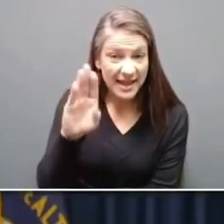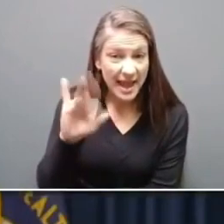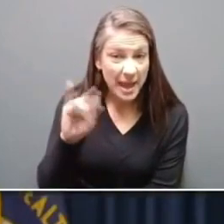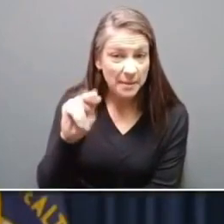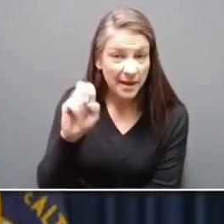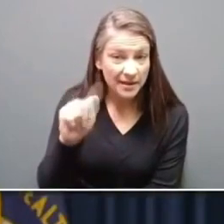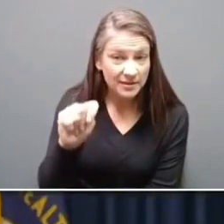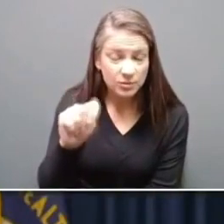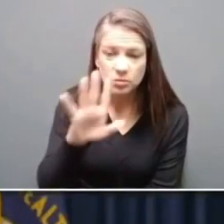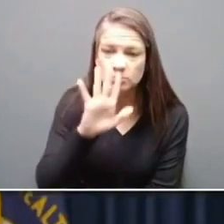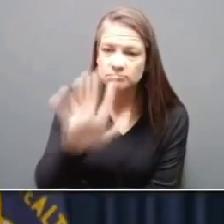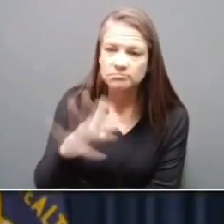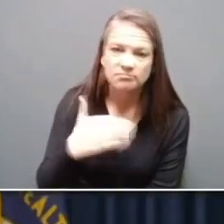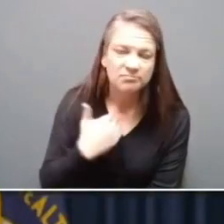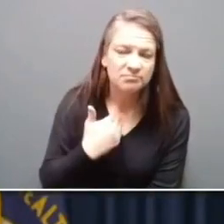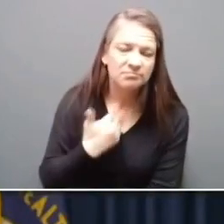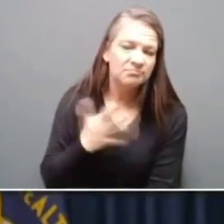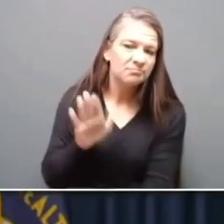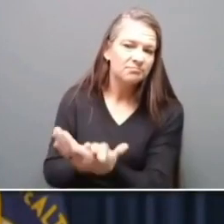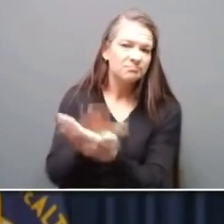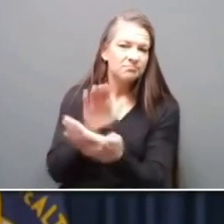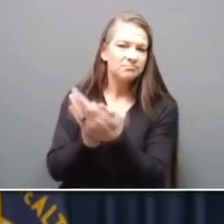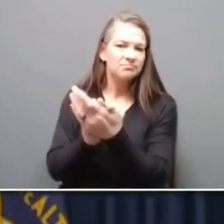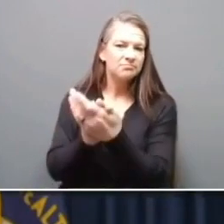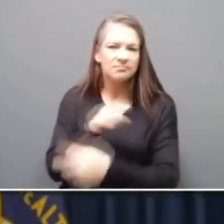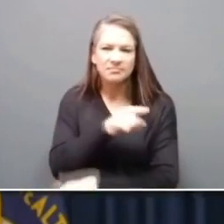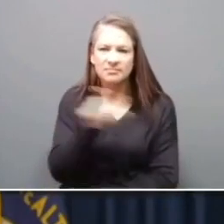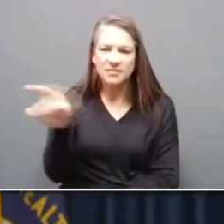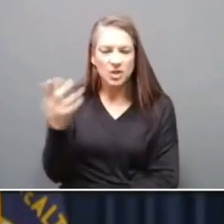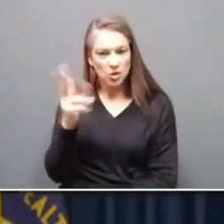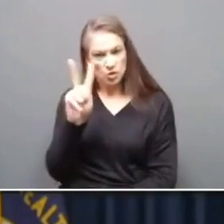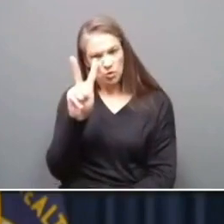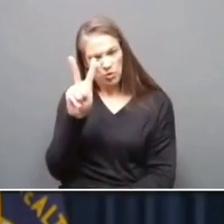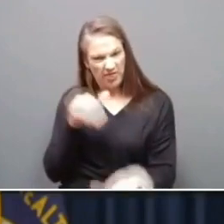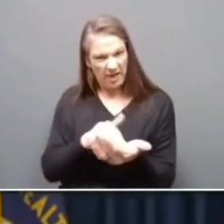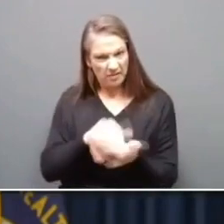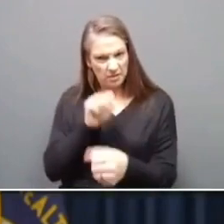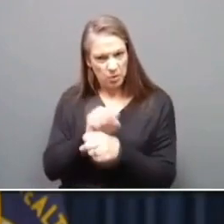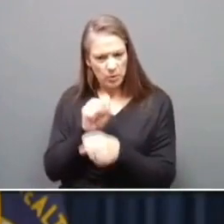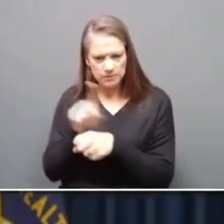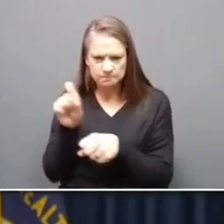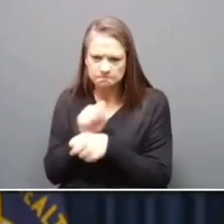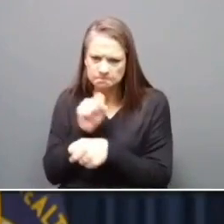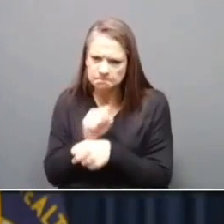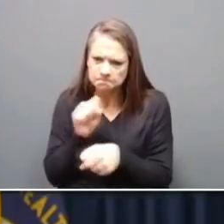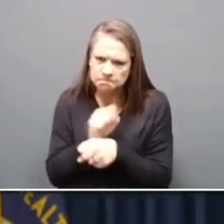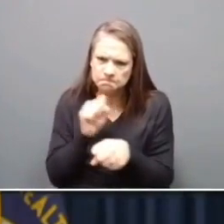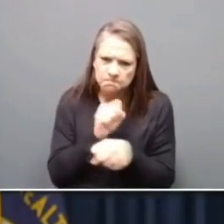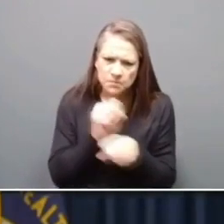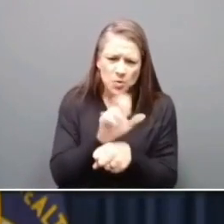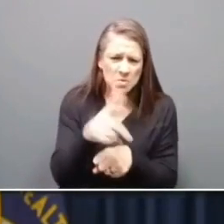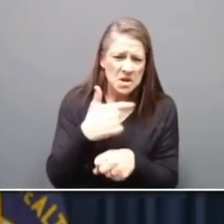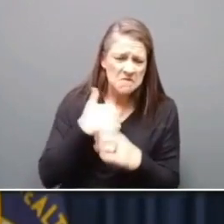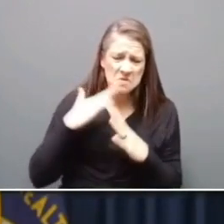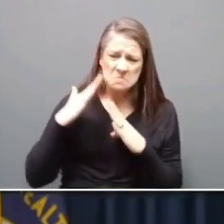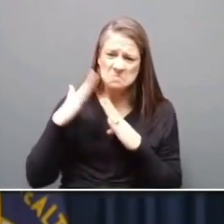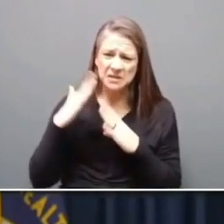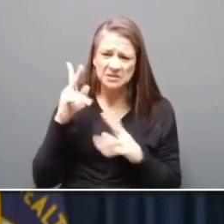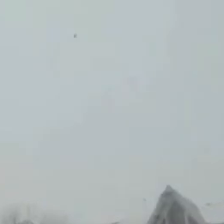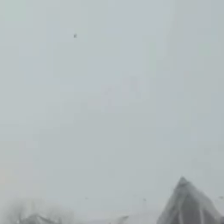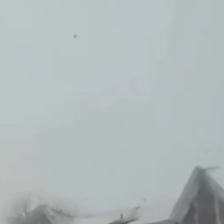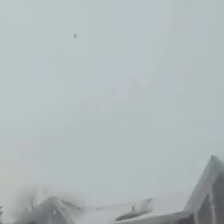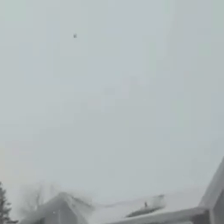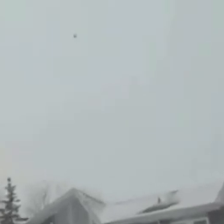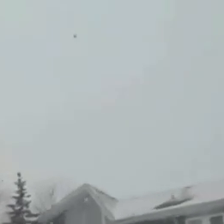a snow event, in a snow and ice event like this. We've got the best crews in the business serving on Team